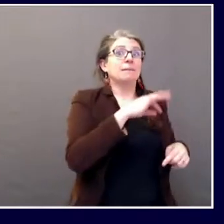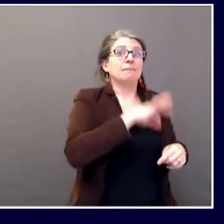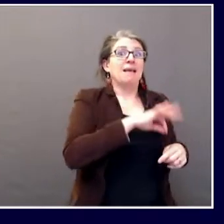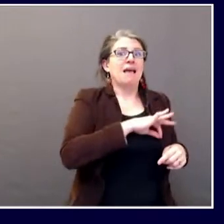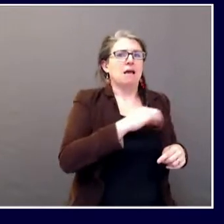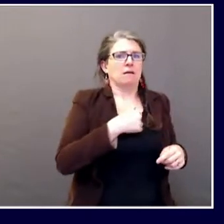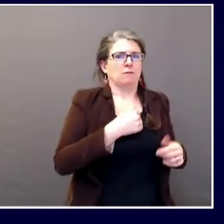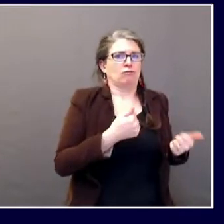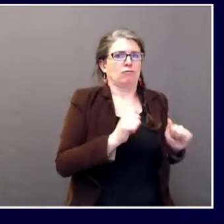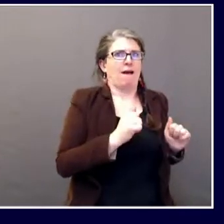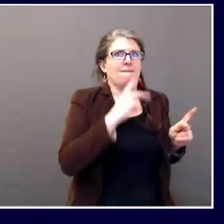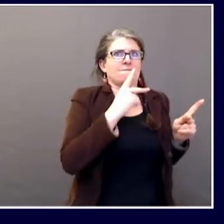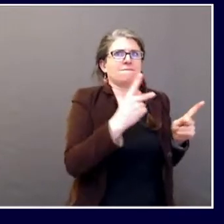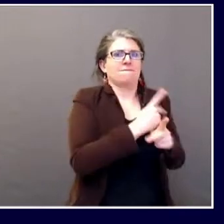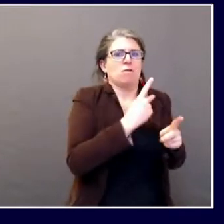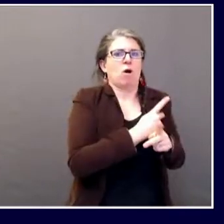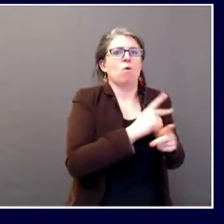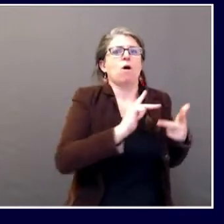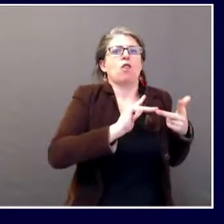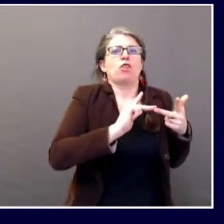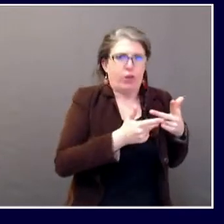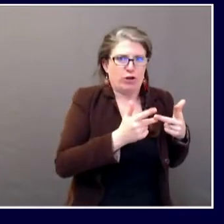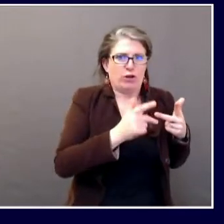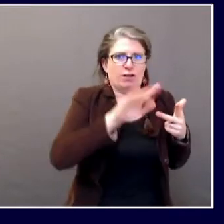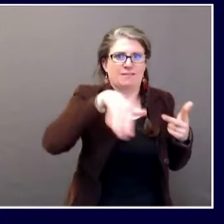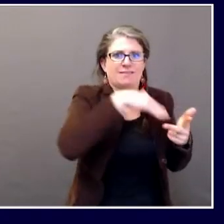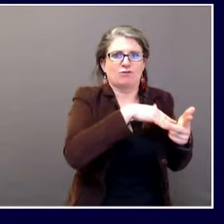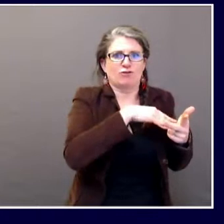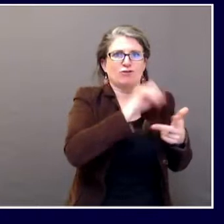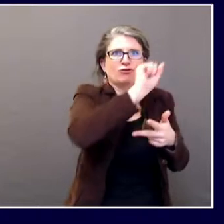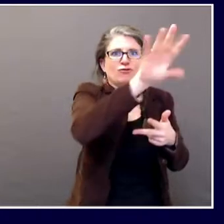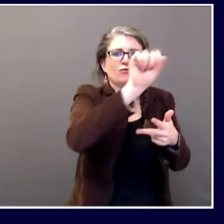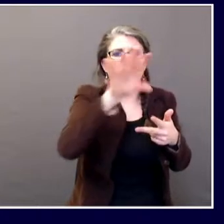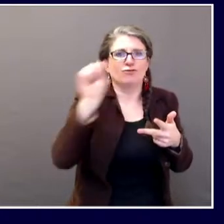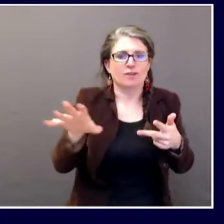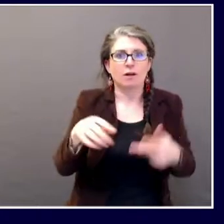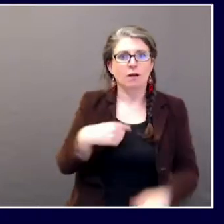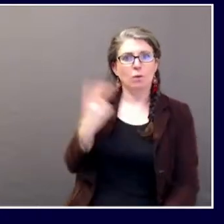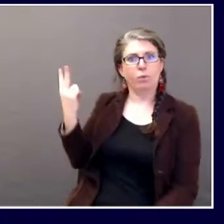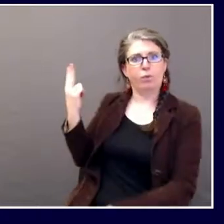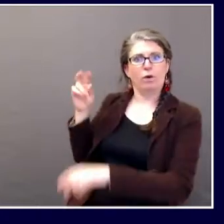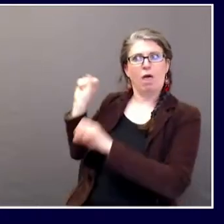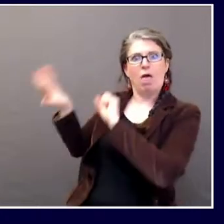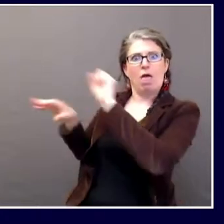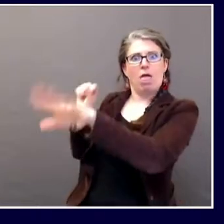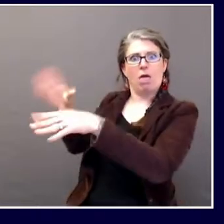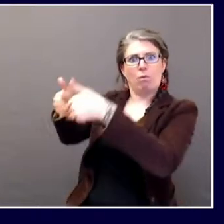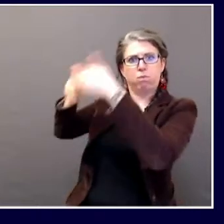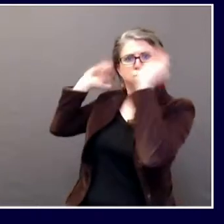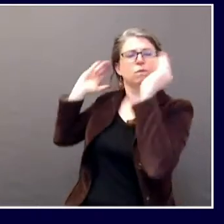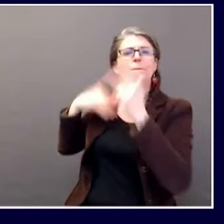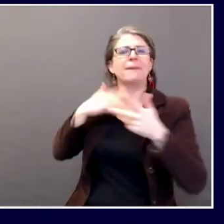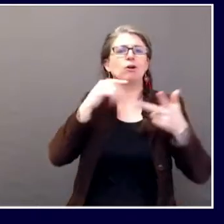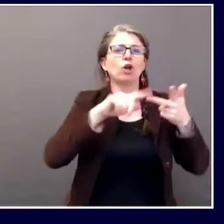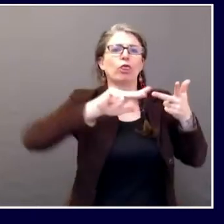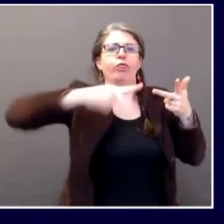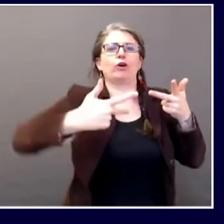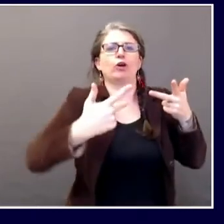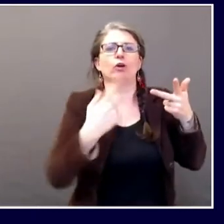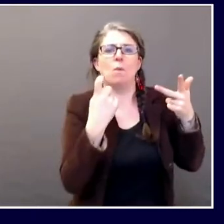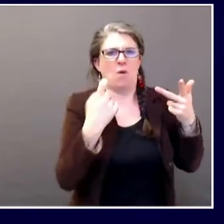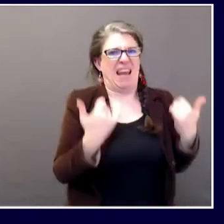it matches one of the ones from the new variants or not. This is not new. This has been something that's been going on for quite some time. Well,